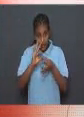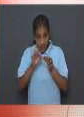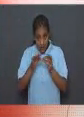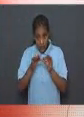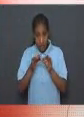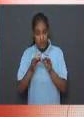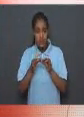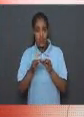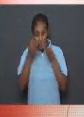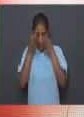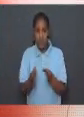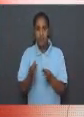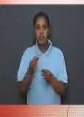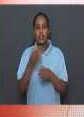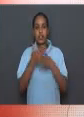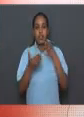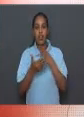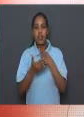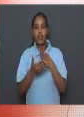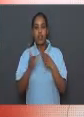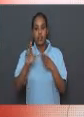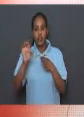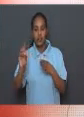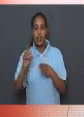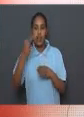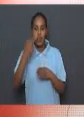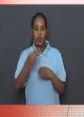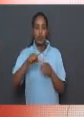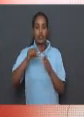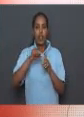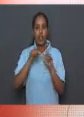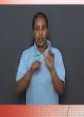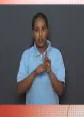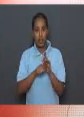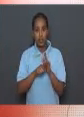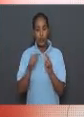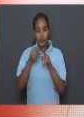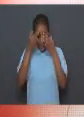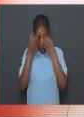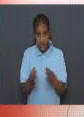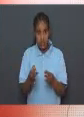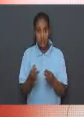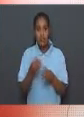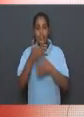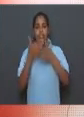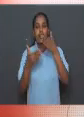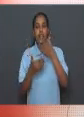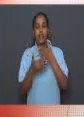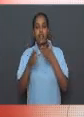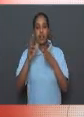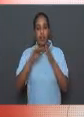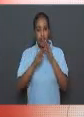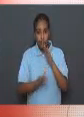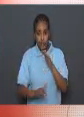defined standard reduction potential of hydrogen ion to determine the standard